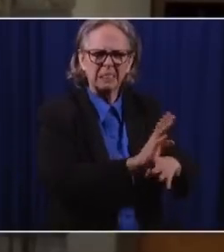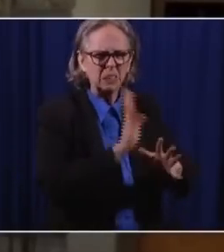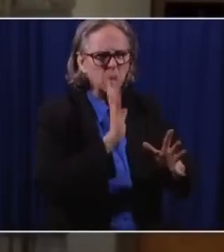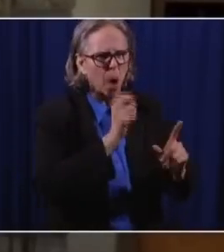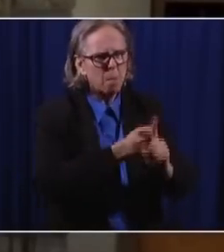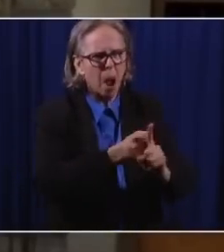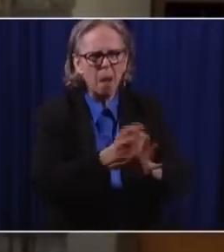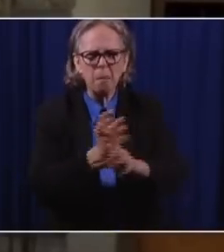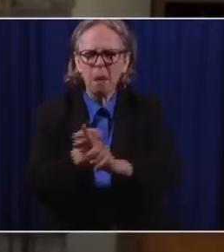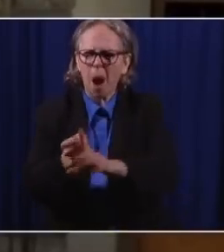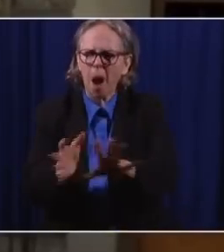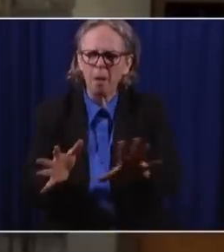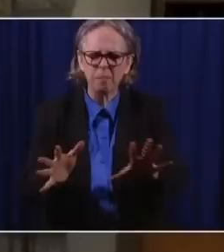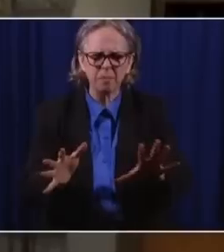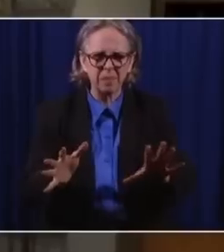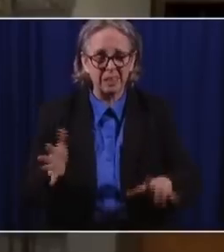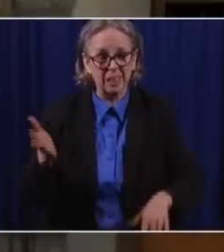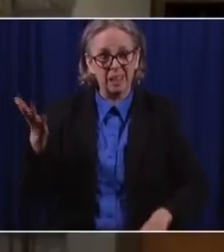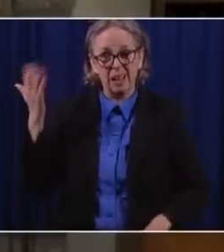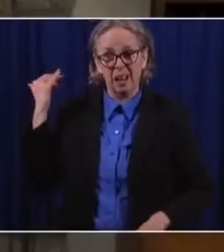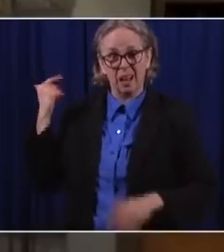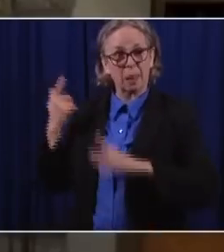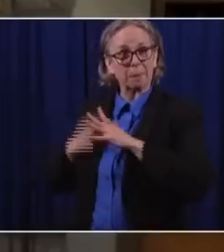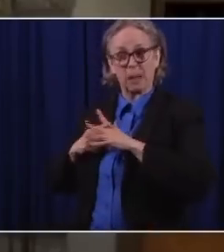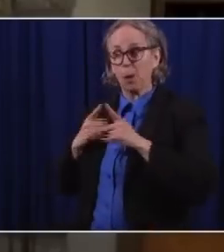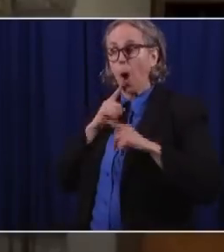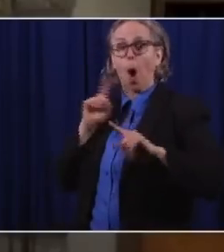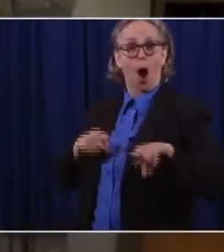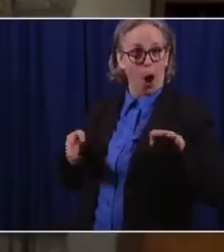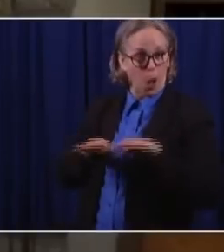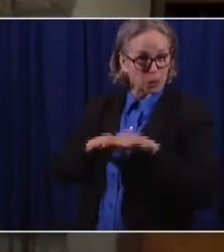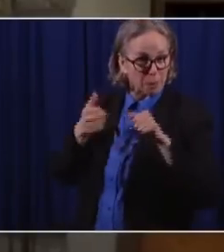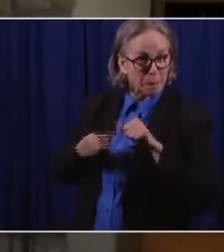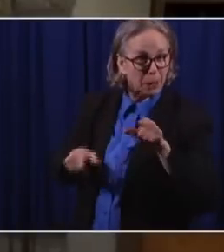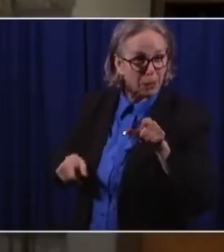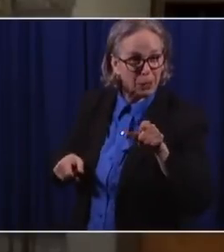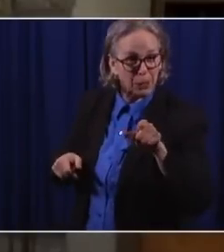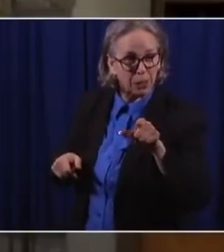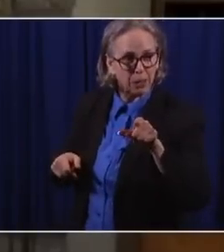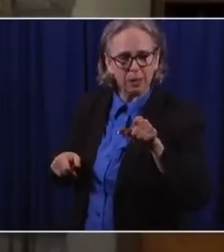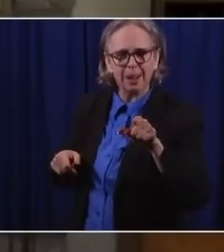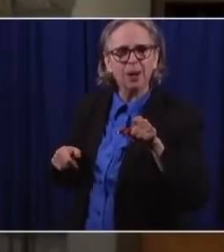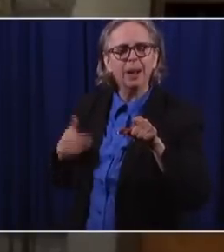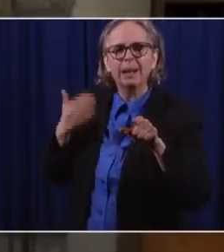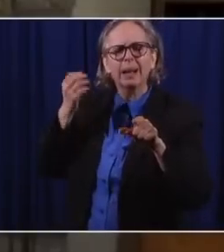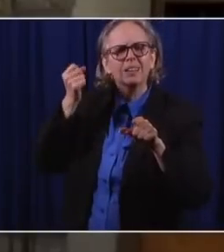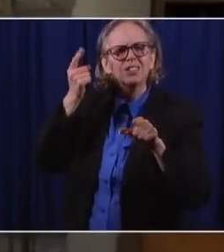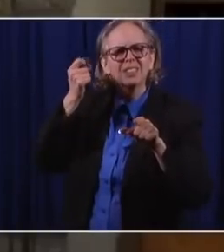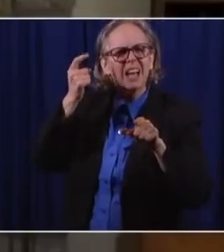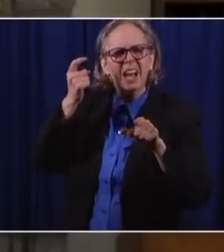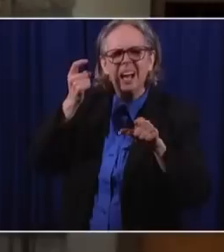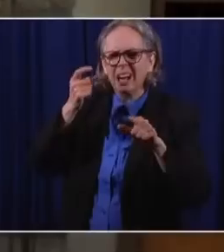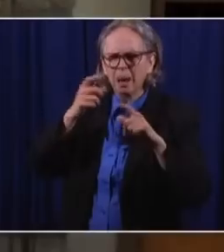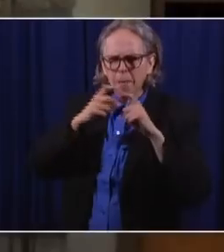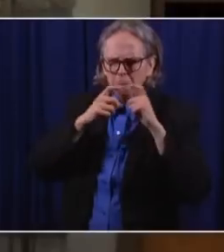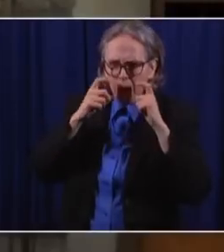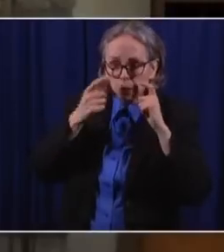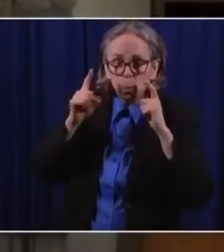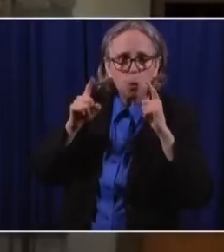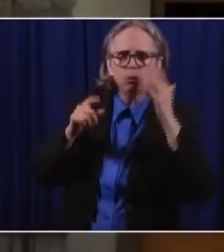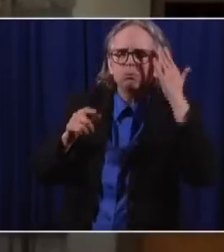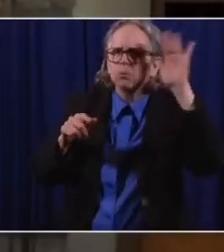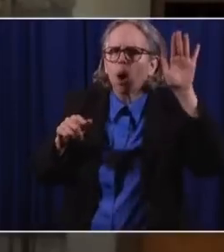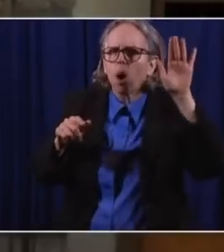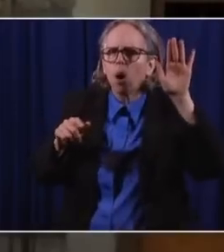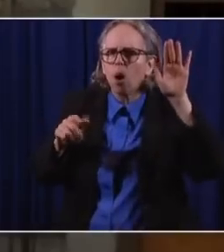powerful. And we didn't even fully understand it when school started back. I mean, we had a pretty good idea, but now we've got